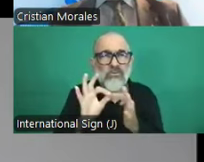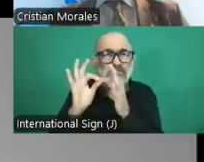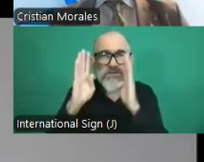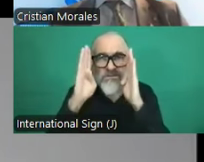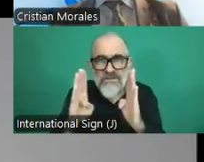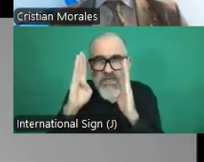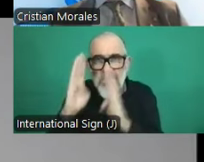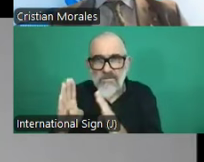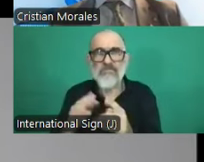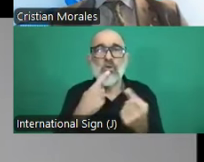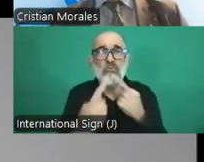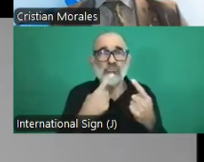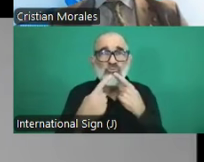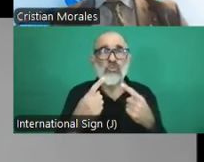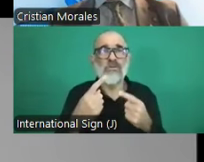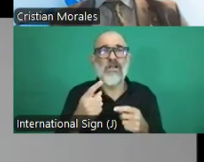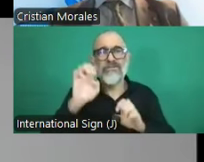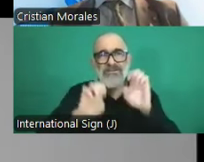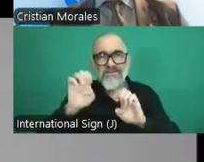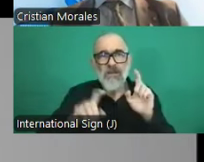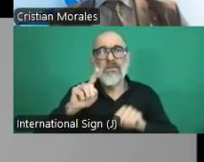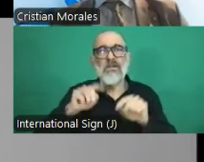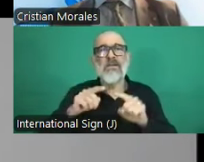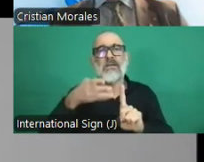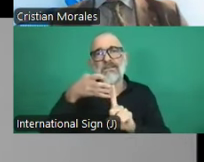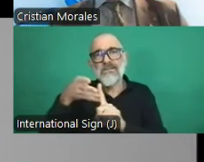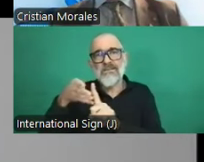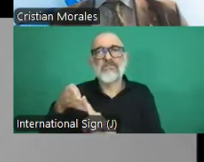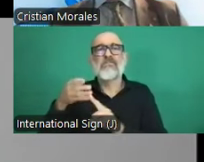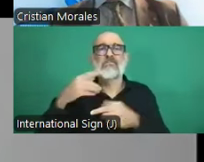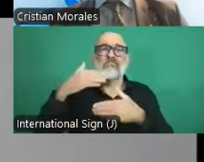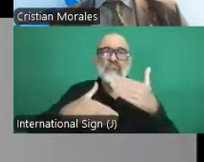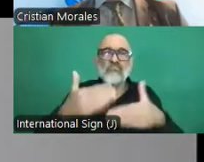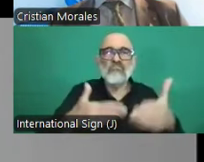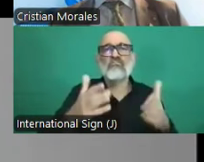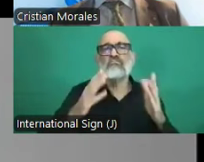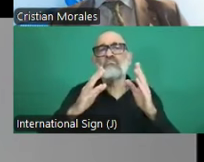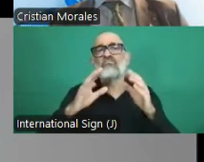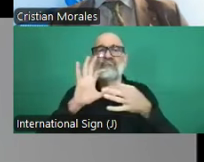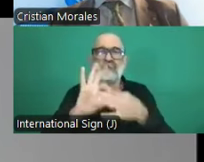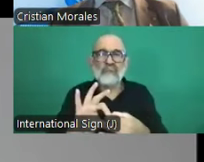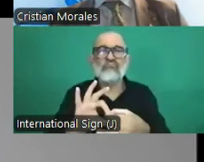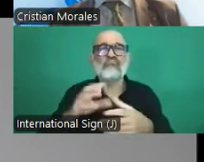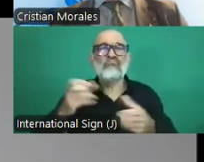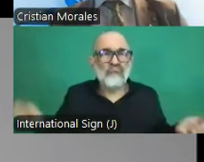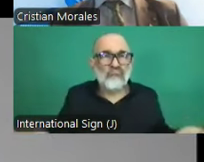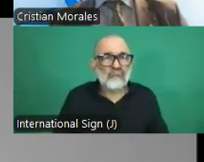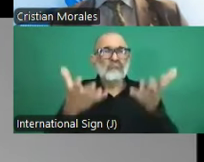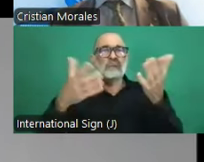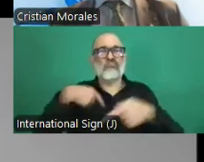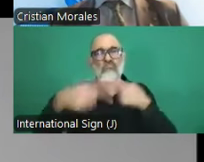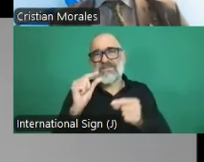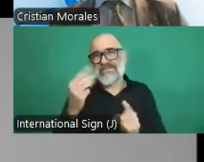treatments. We recently launched the Agora Tem Especialistas. Now there are